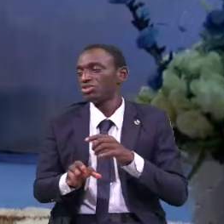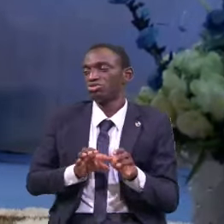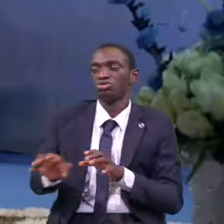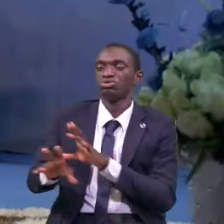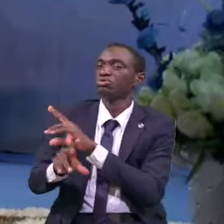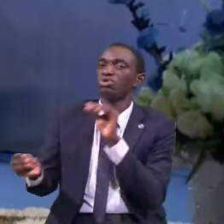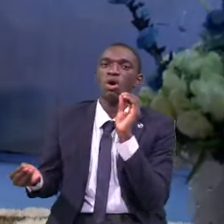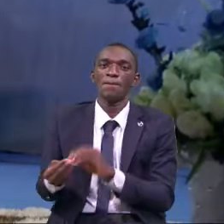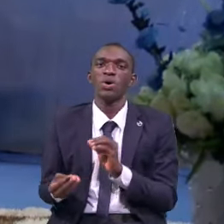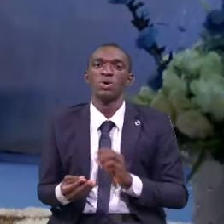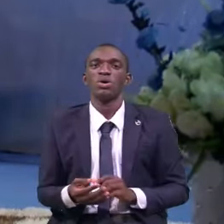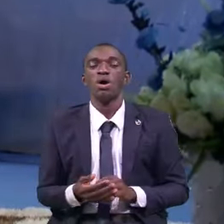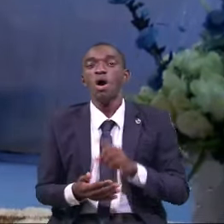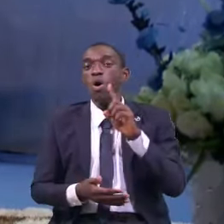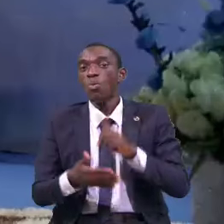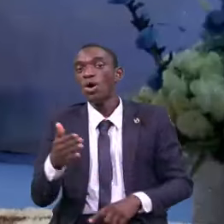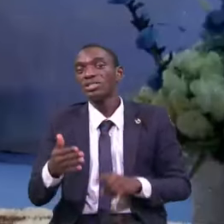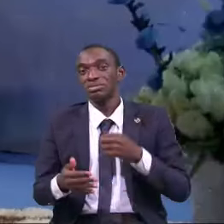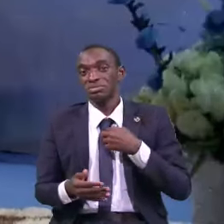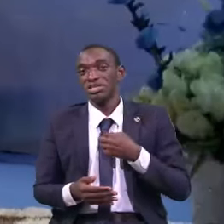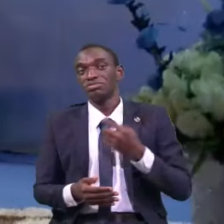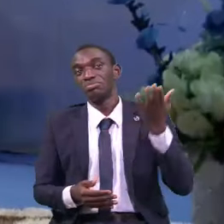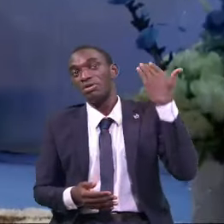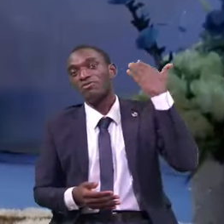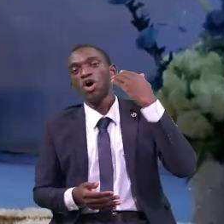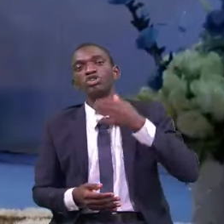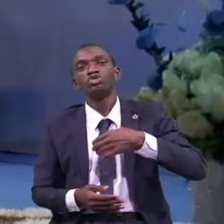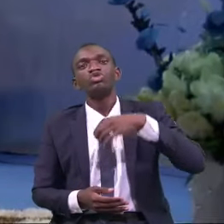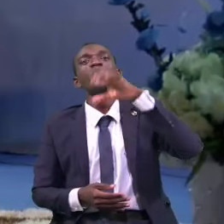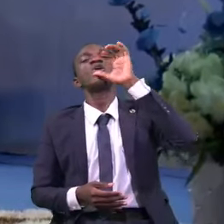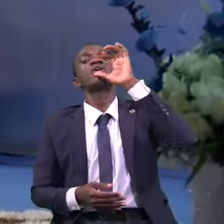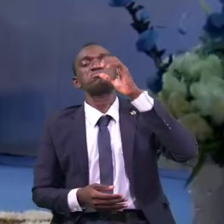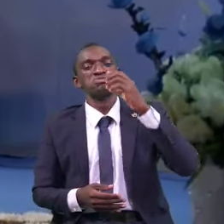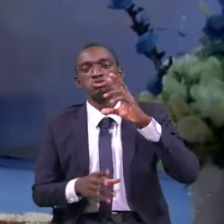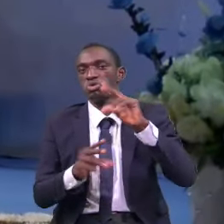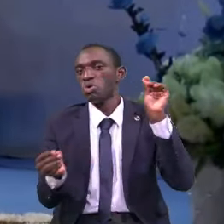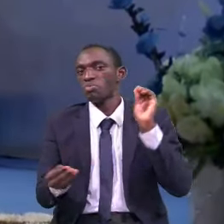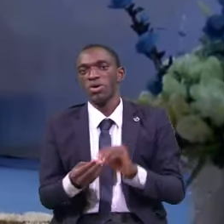more. What I used to drink, I drink that no more.